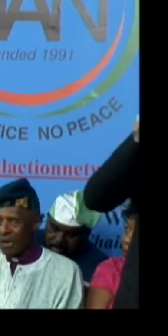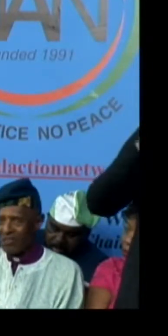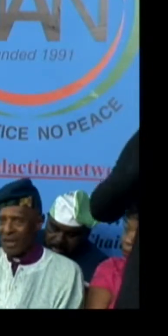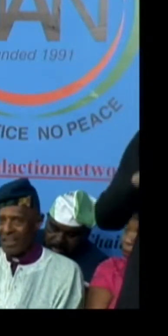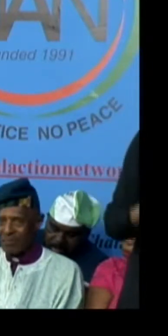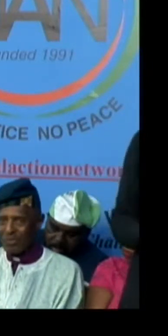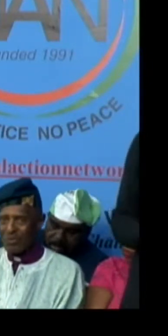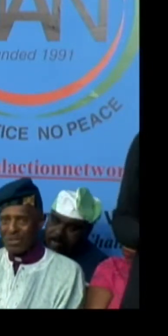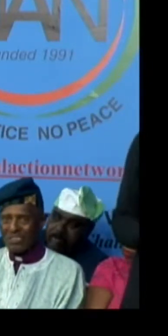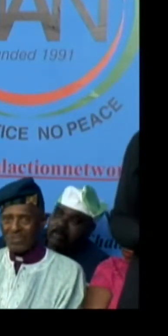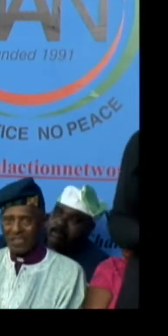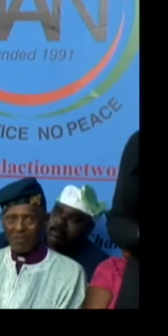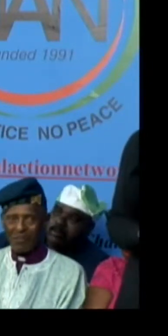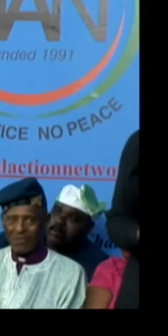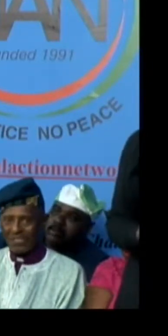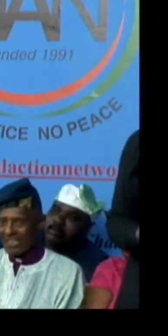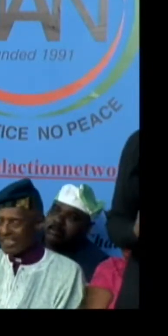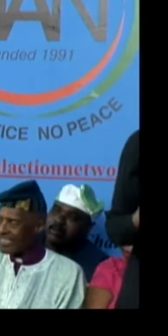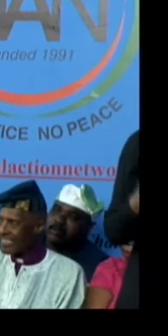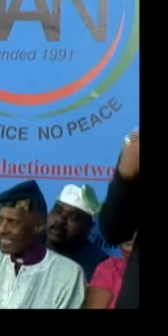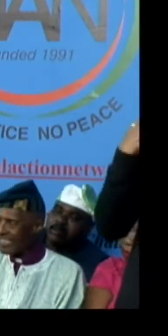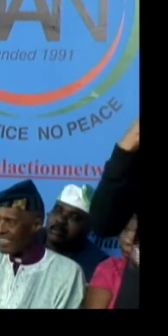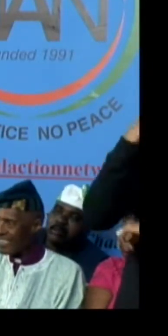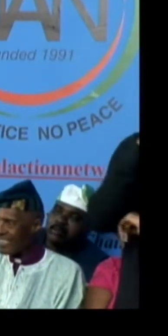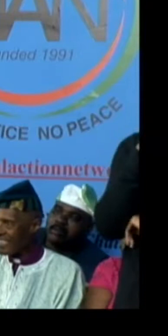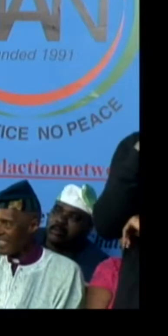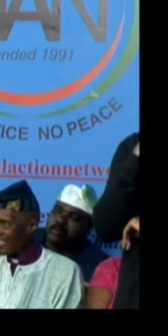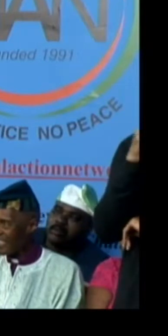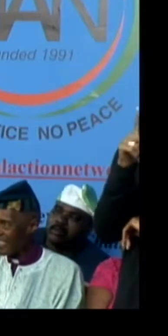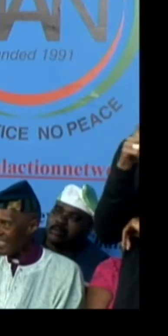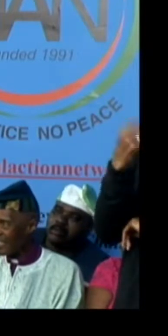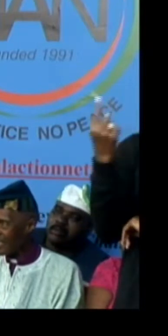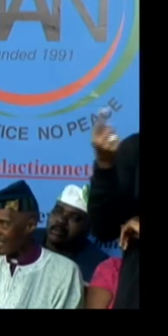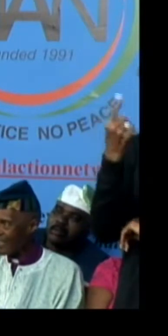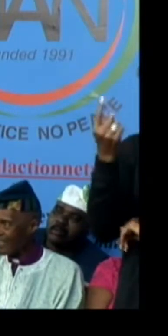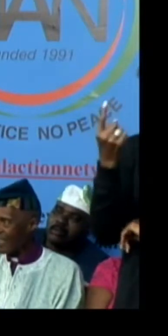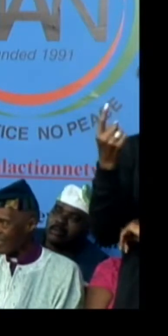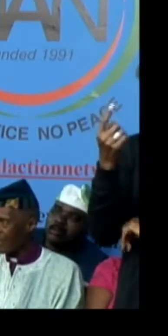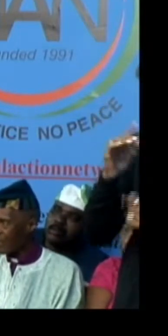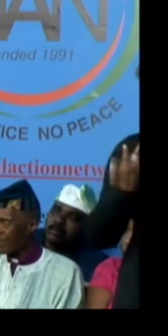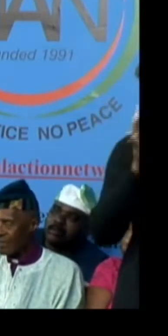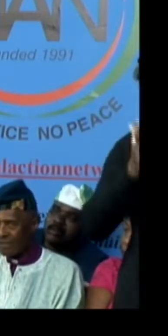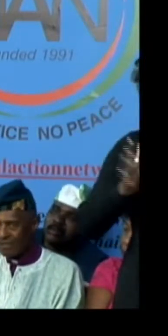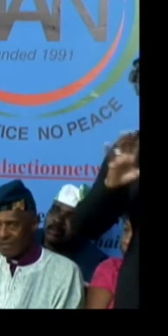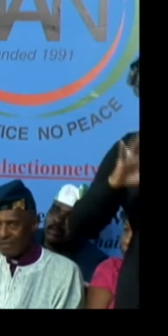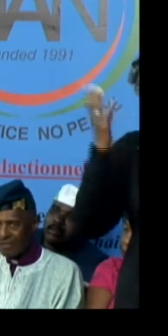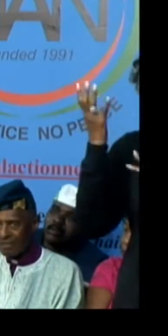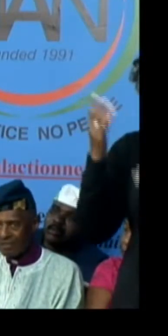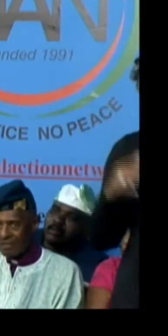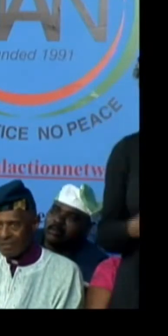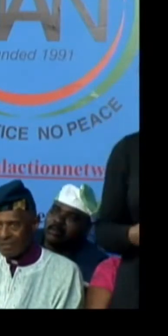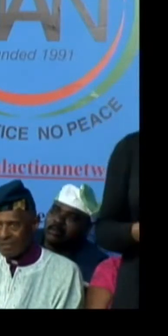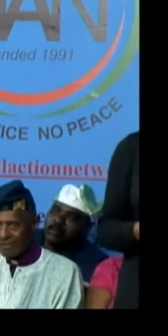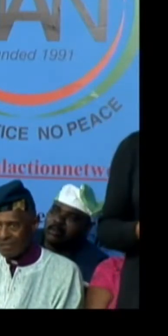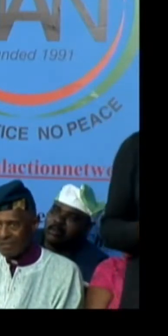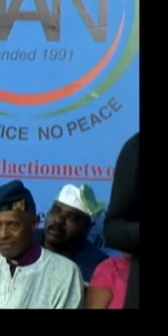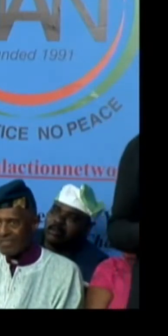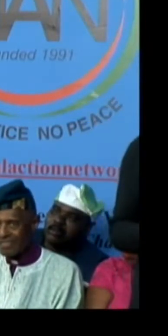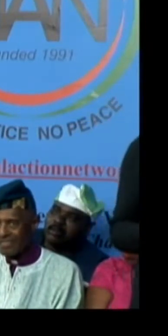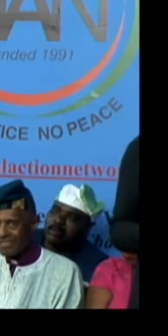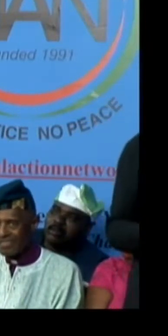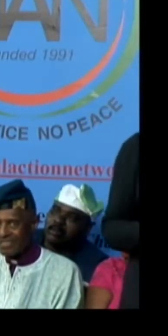word. And trying to poo-poo him, telling police who clapped. Right,